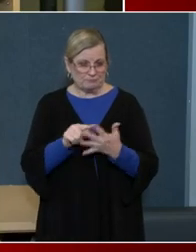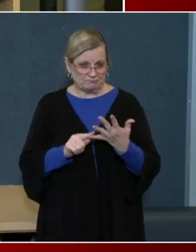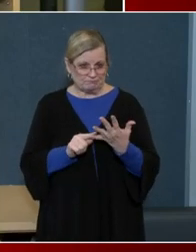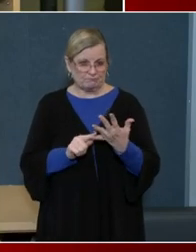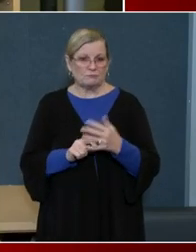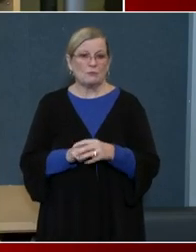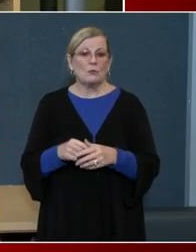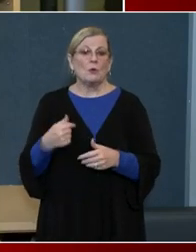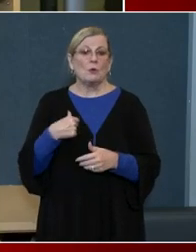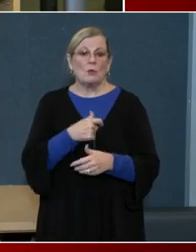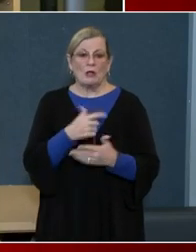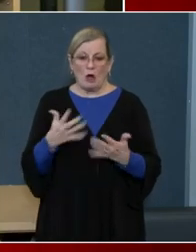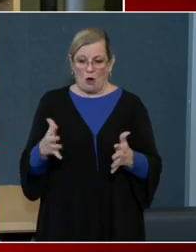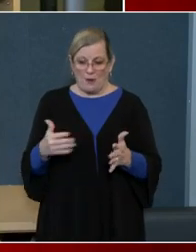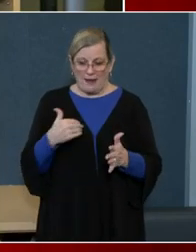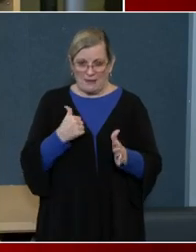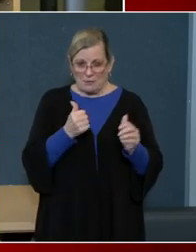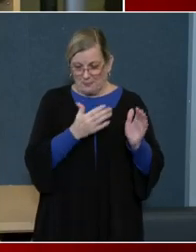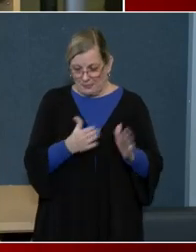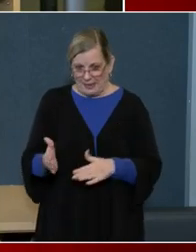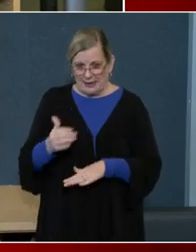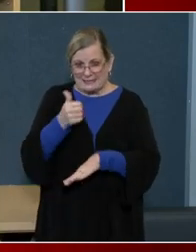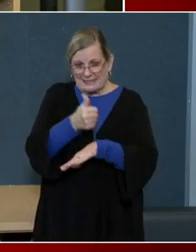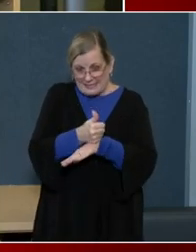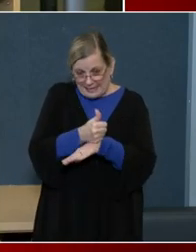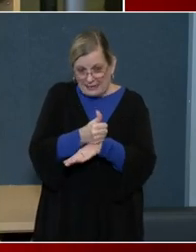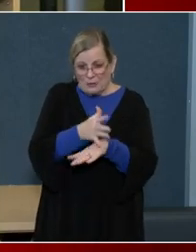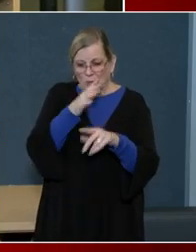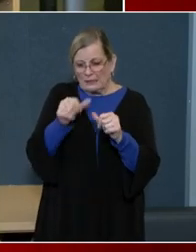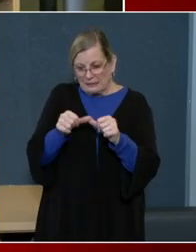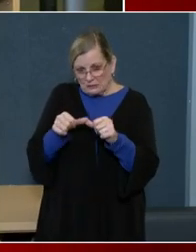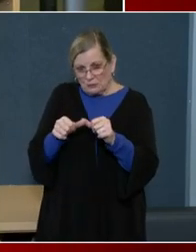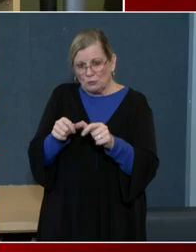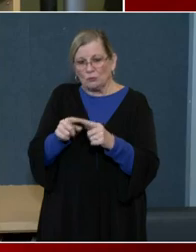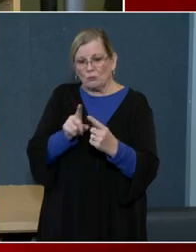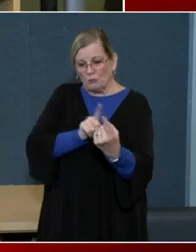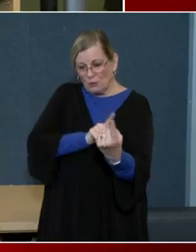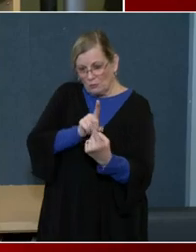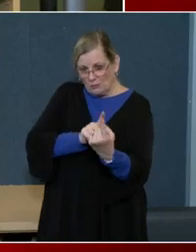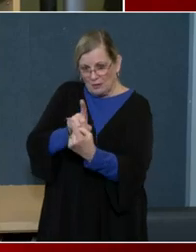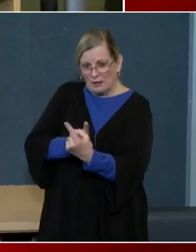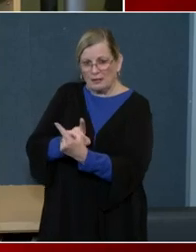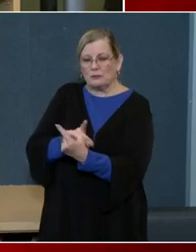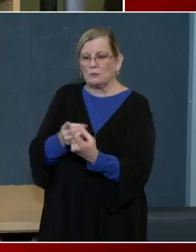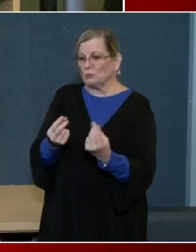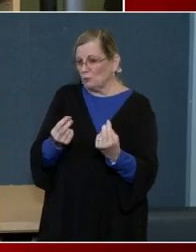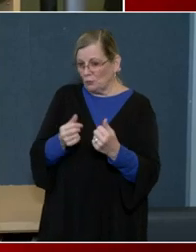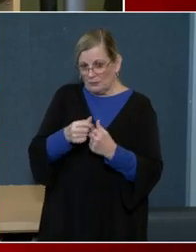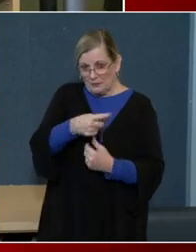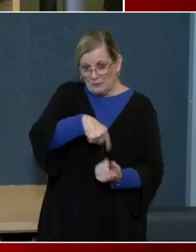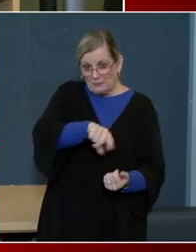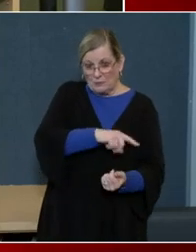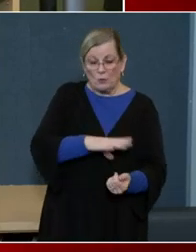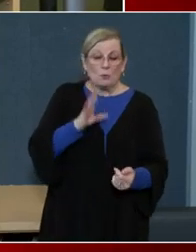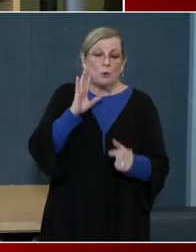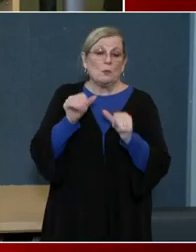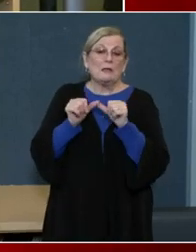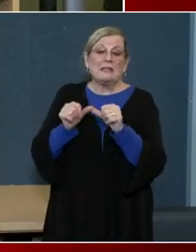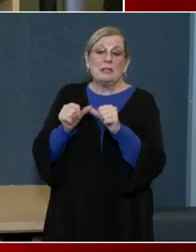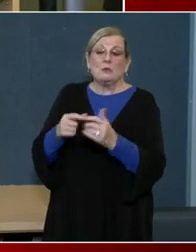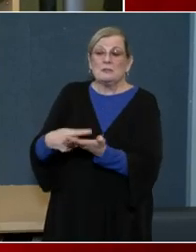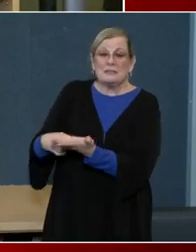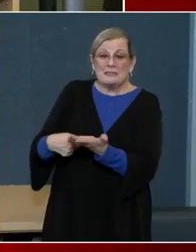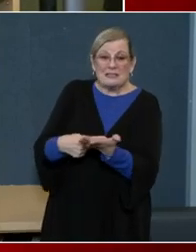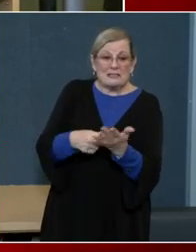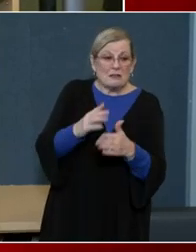place and will continue to take place for in-person activities. And we'll continue conversations with all of